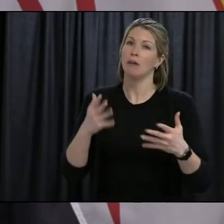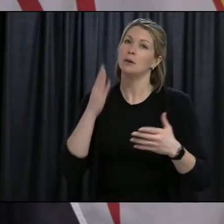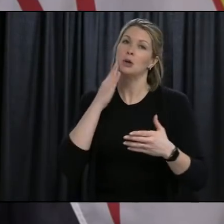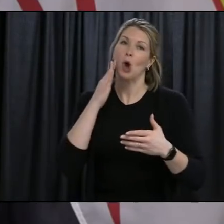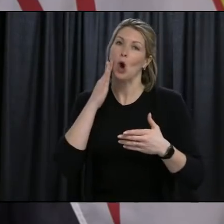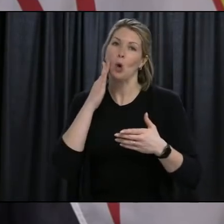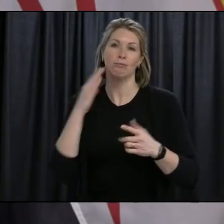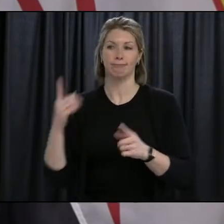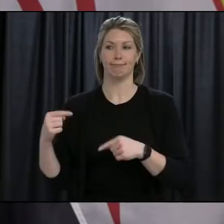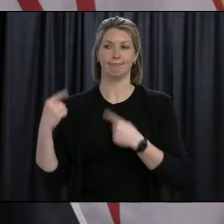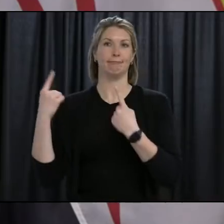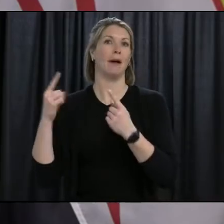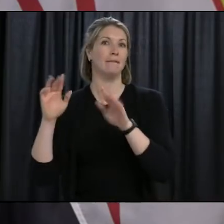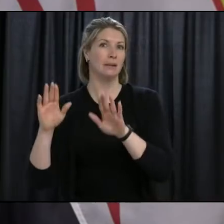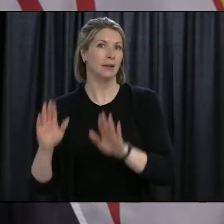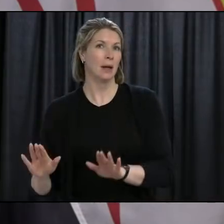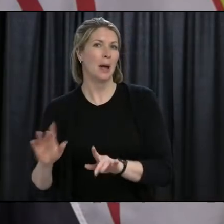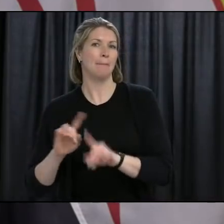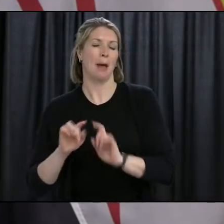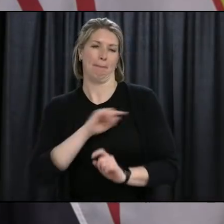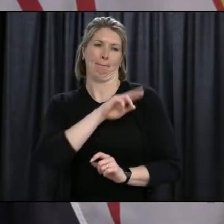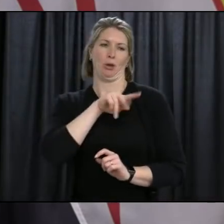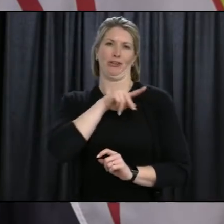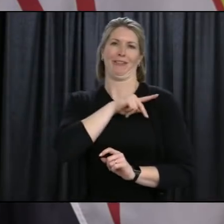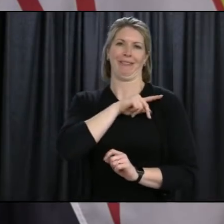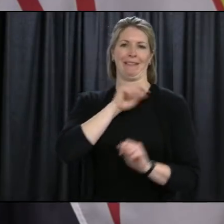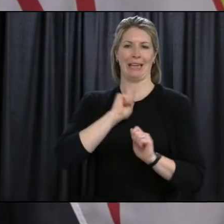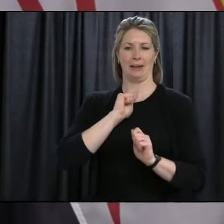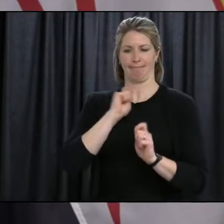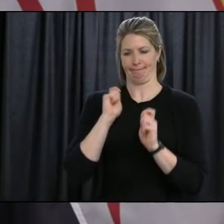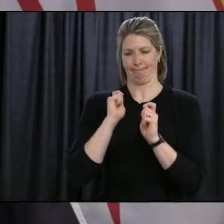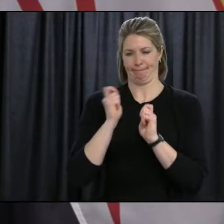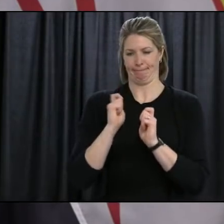things that we can all do on a personal level that can reduce the risk.